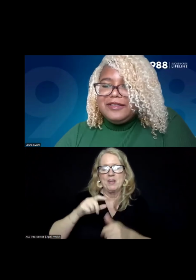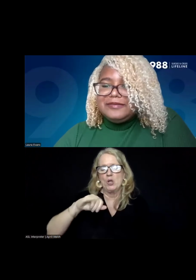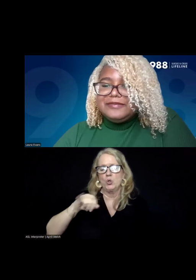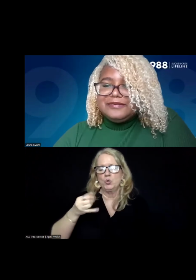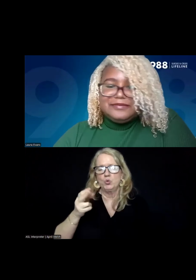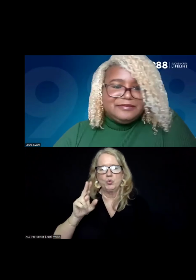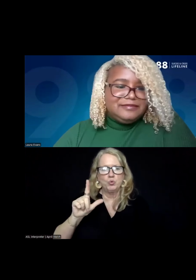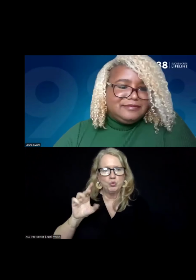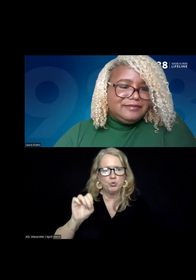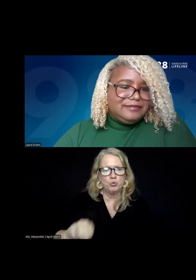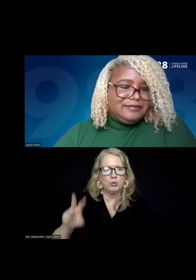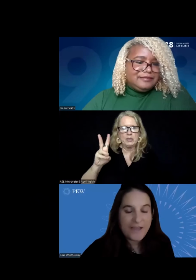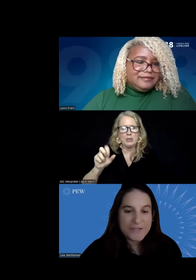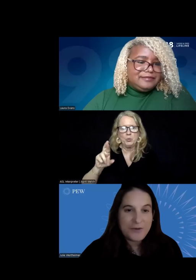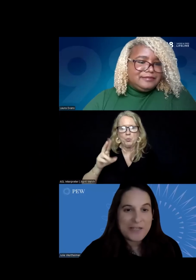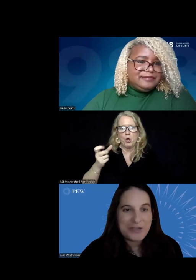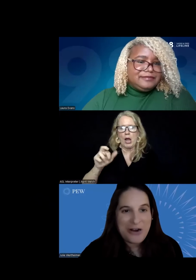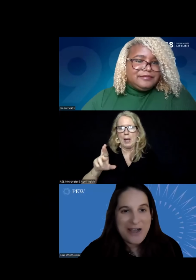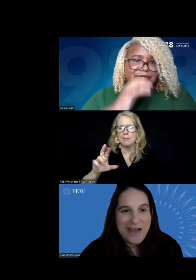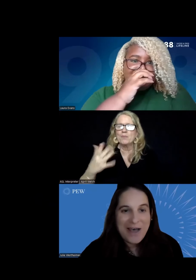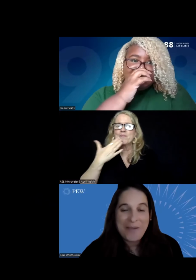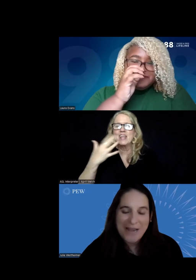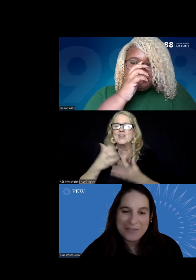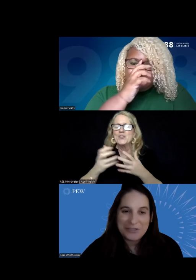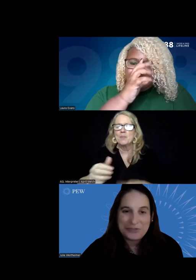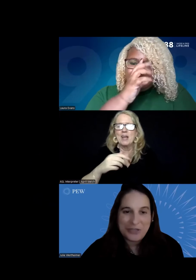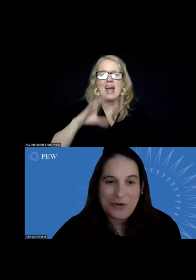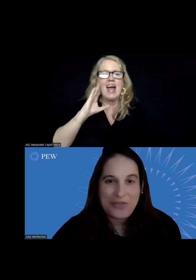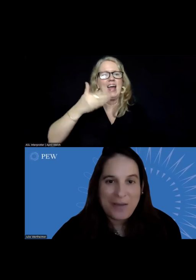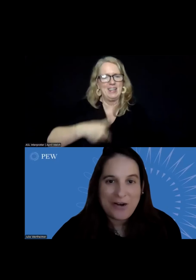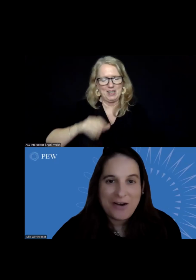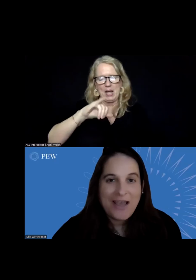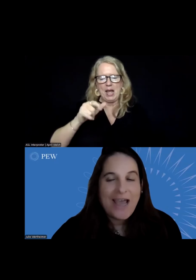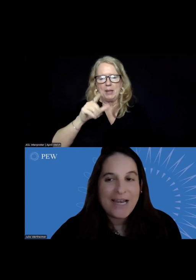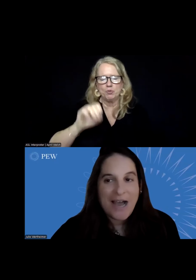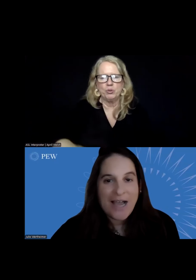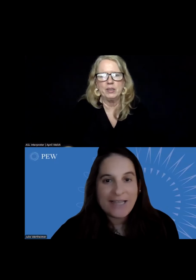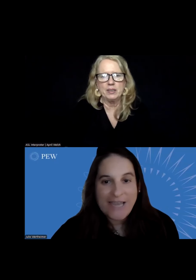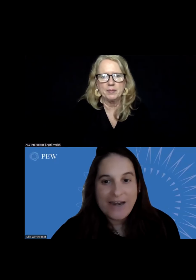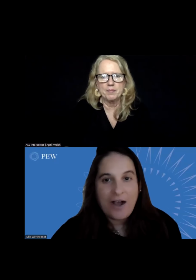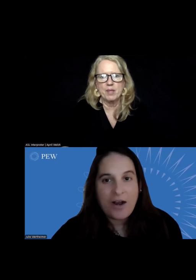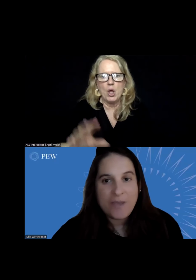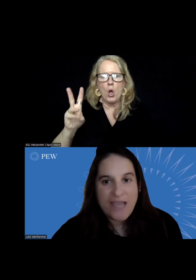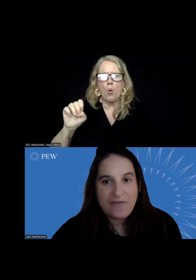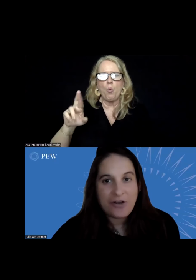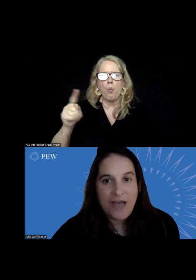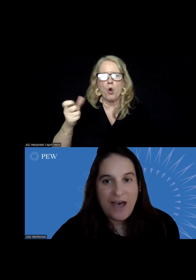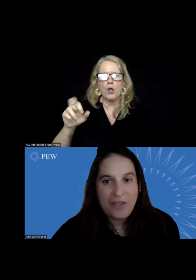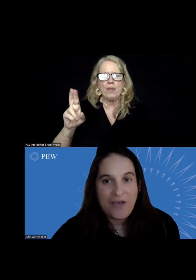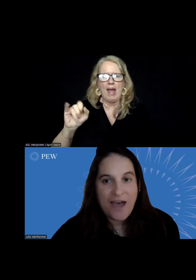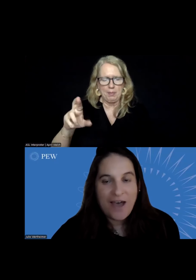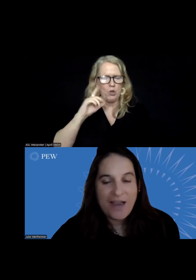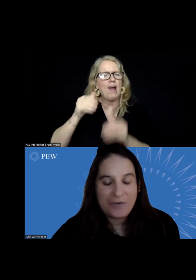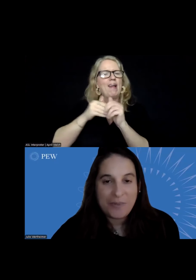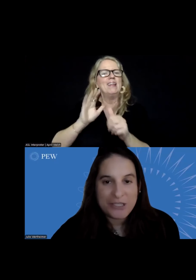Wertheimer. Thank you so much, Laura. My name is Julie Wertheimer, and I lead our behavioral